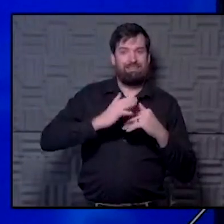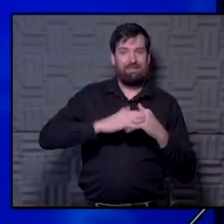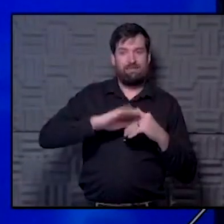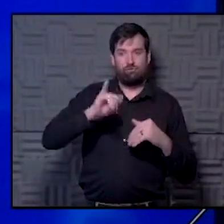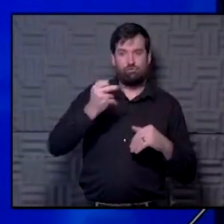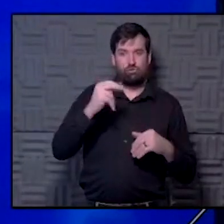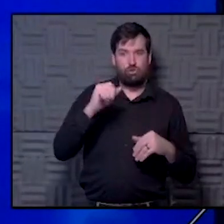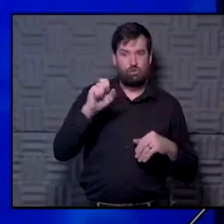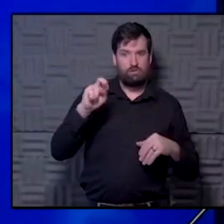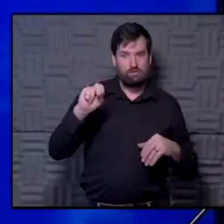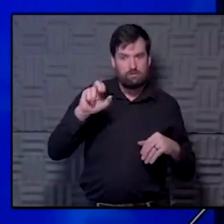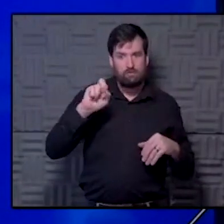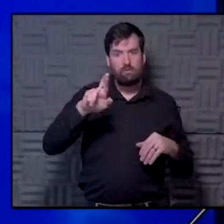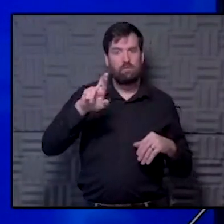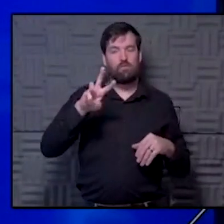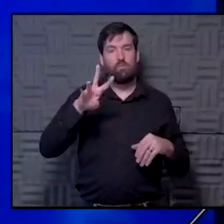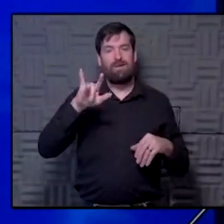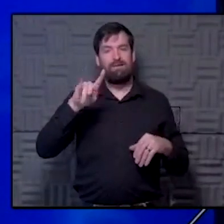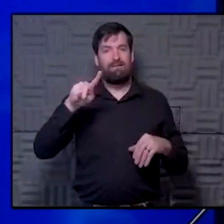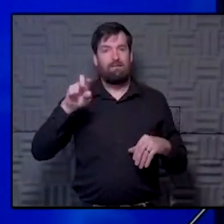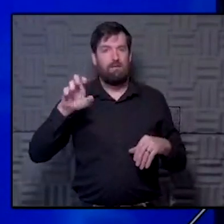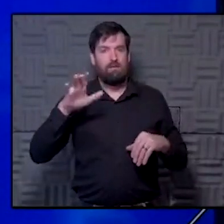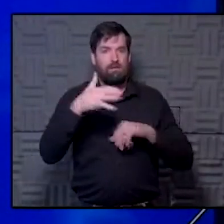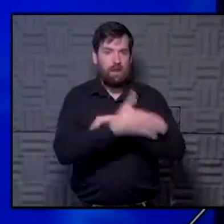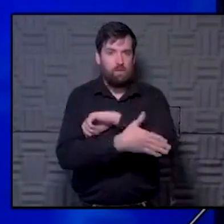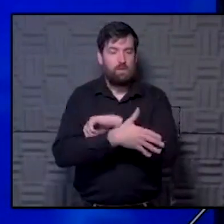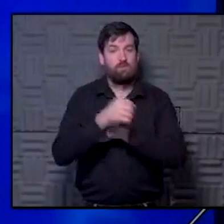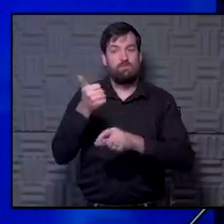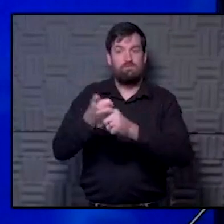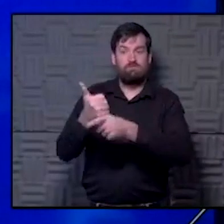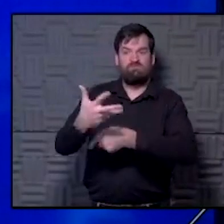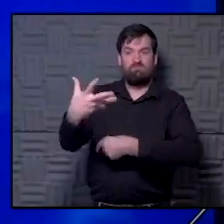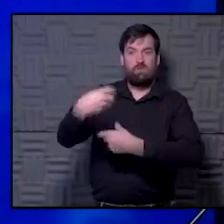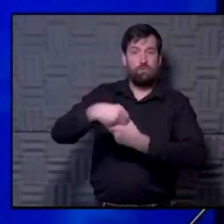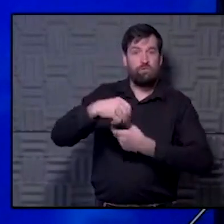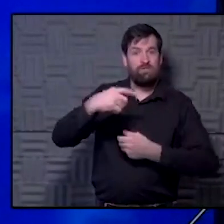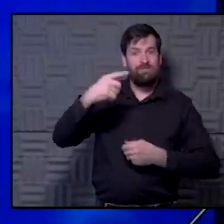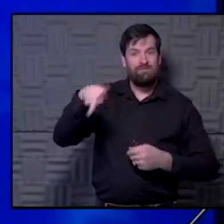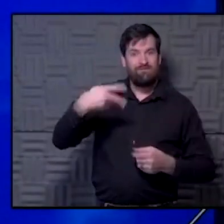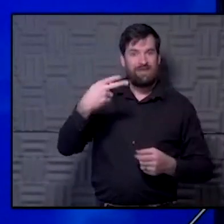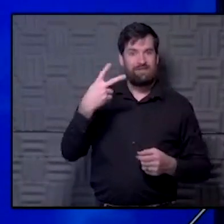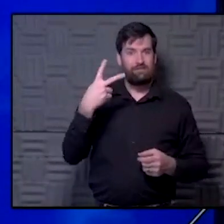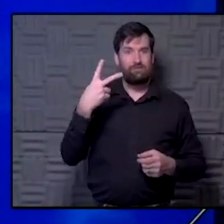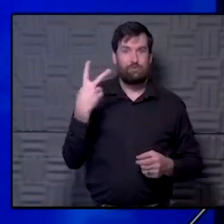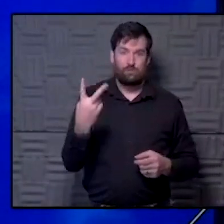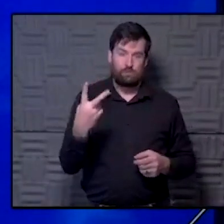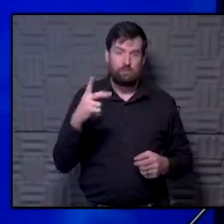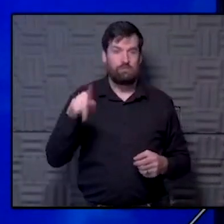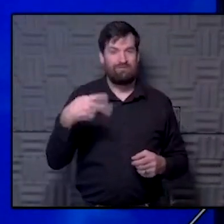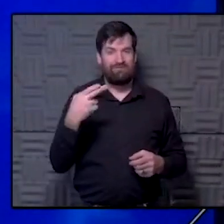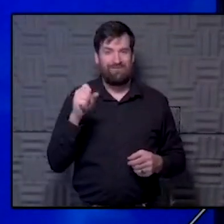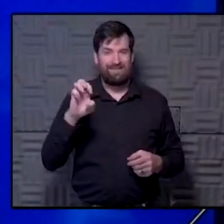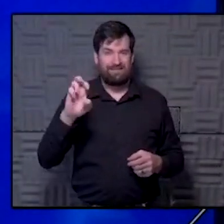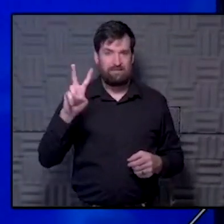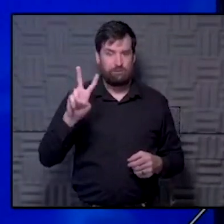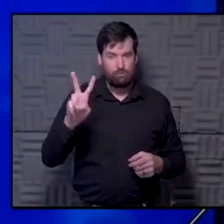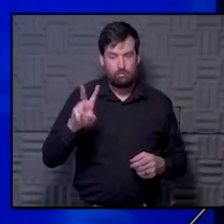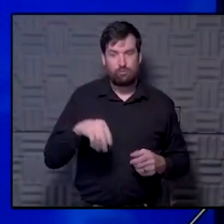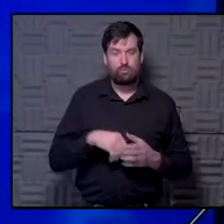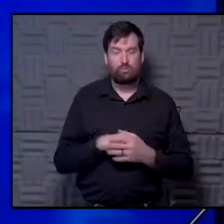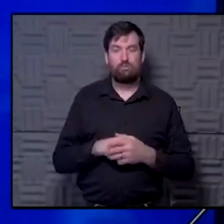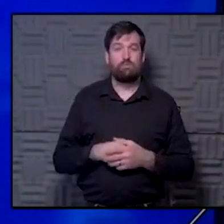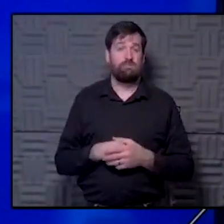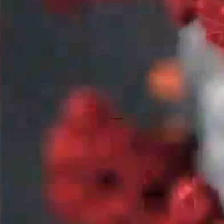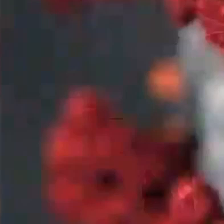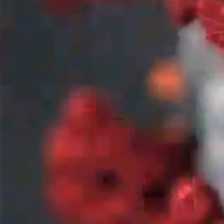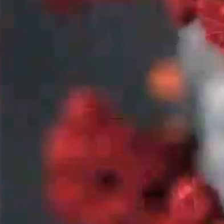Johnson and Wyandotte County populations that fall into phase 2 in one way or another. And that may be as